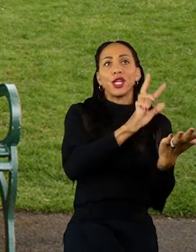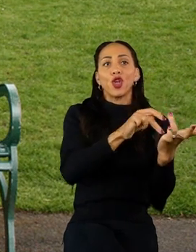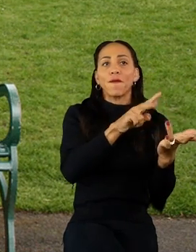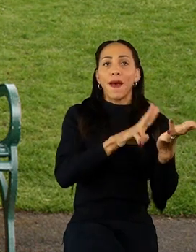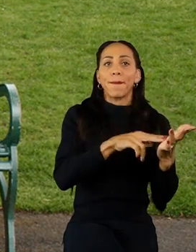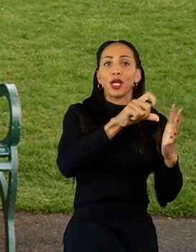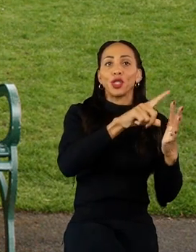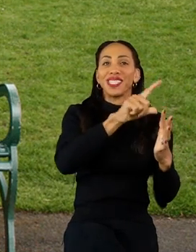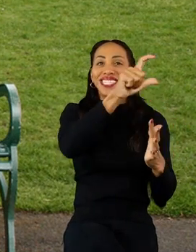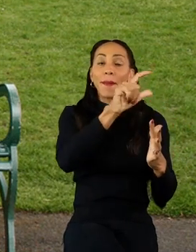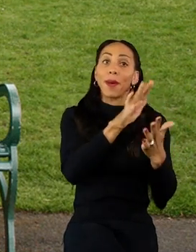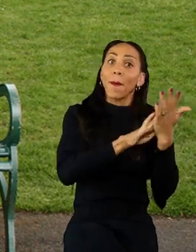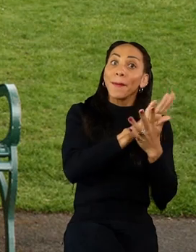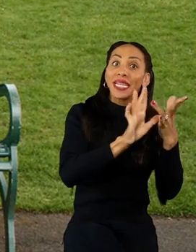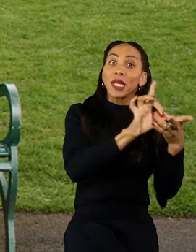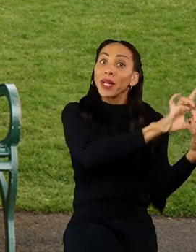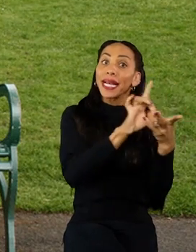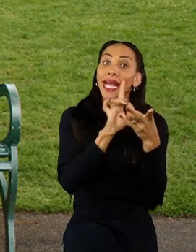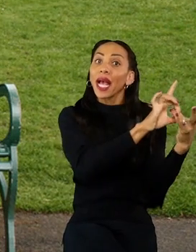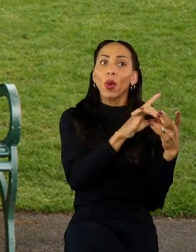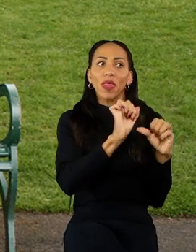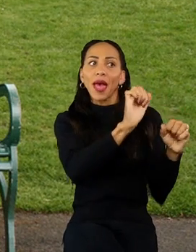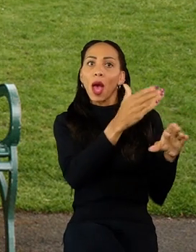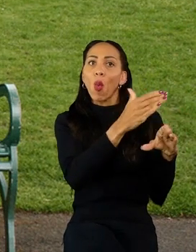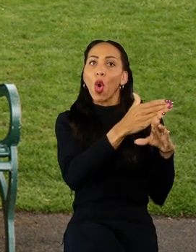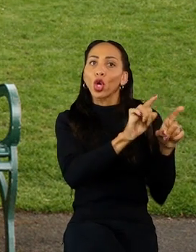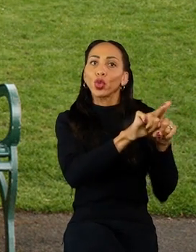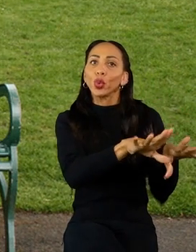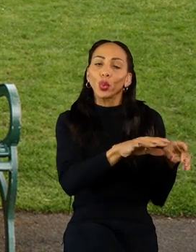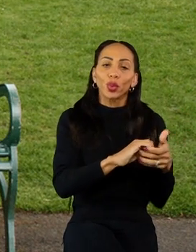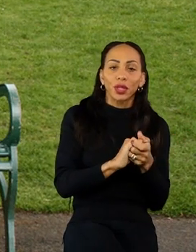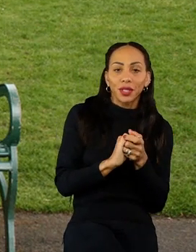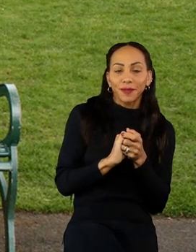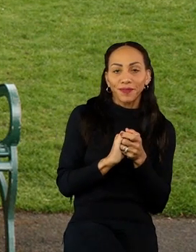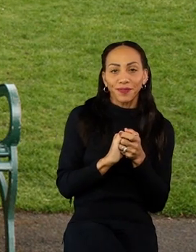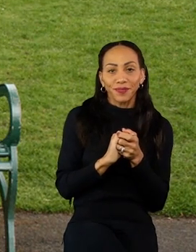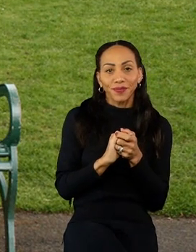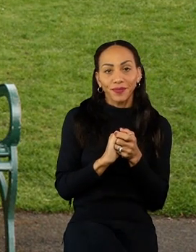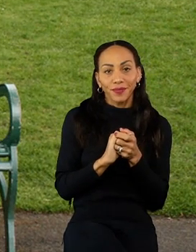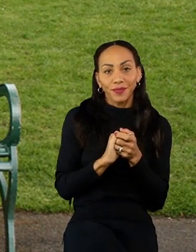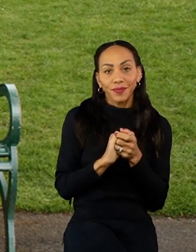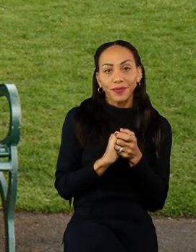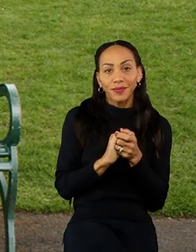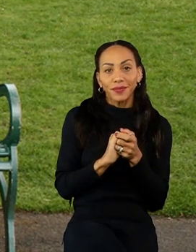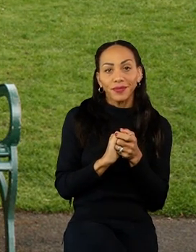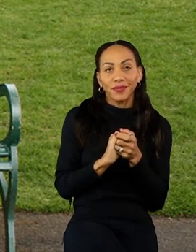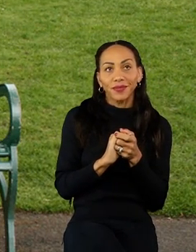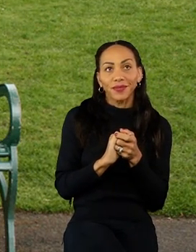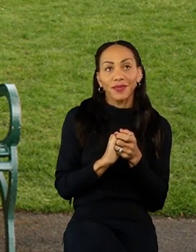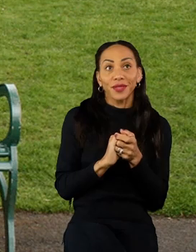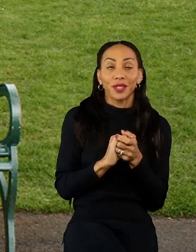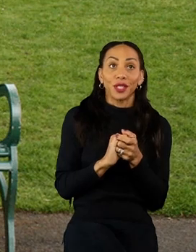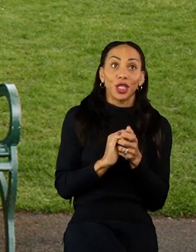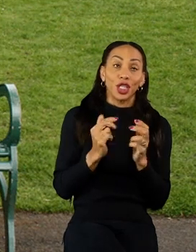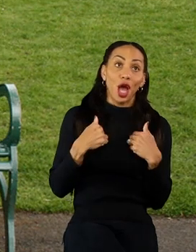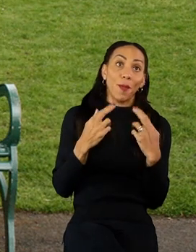festival event that month is from sort of mid November to mid December, so that would tie in quite nicely with some of the things that they're doing, and we're really, really